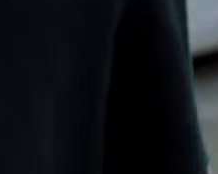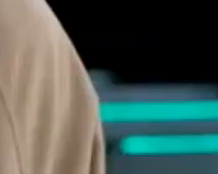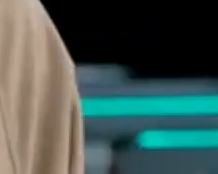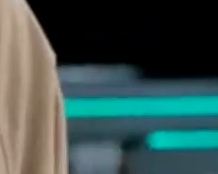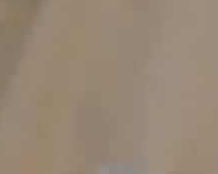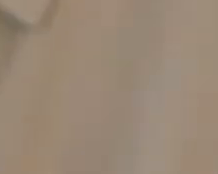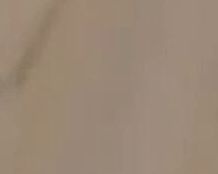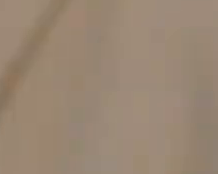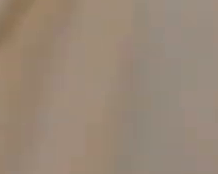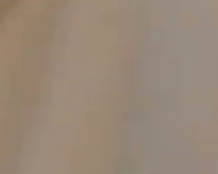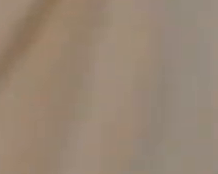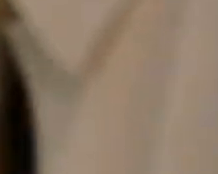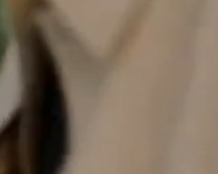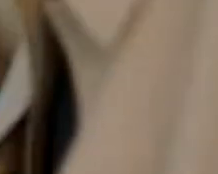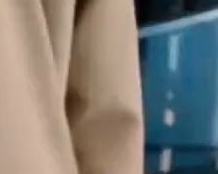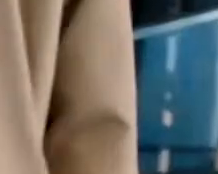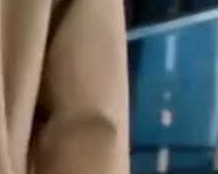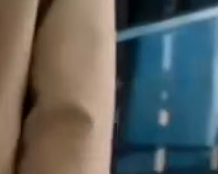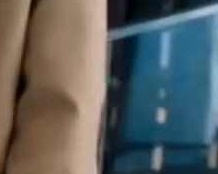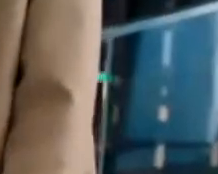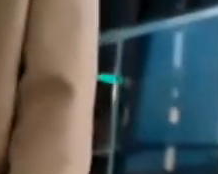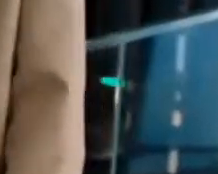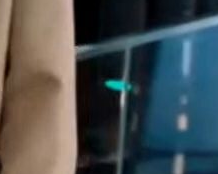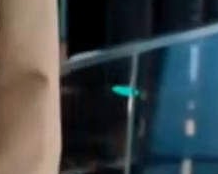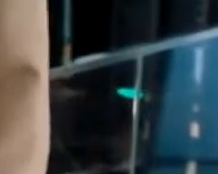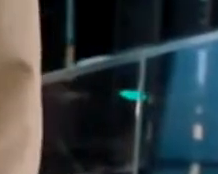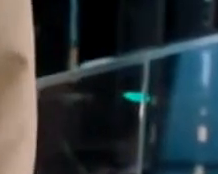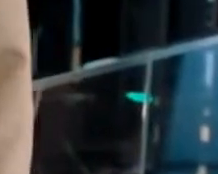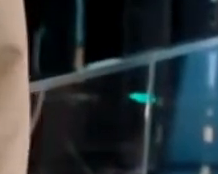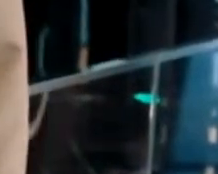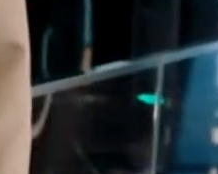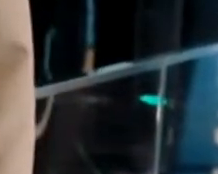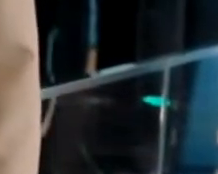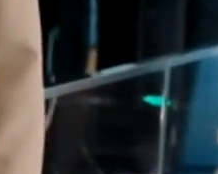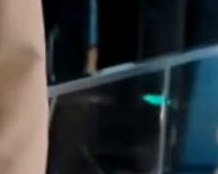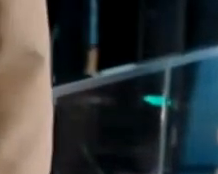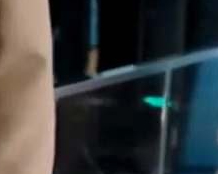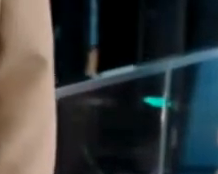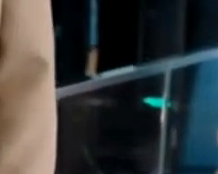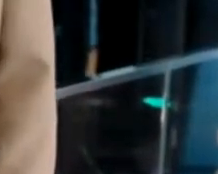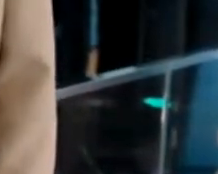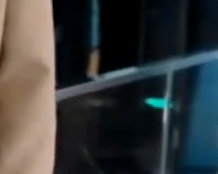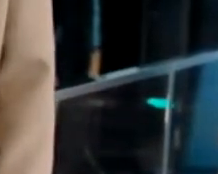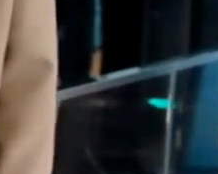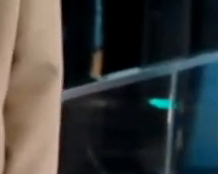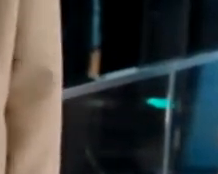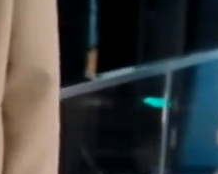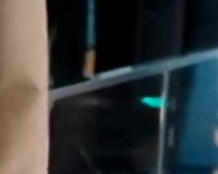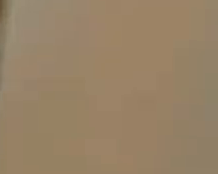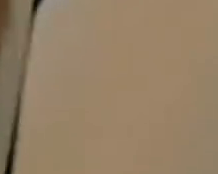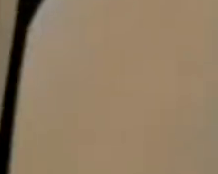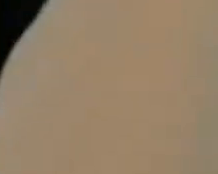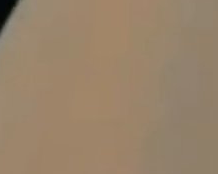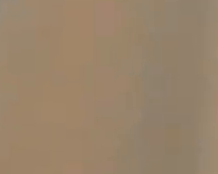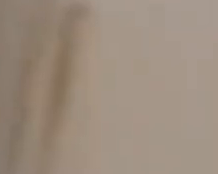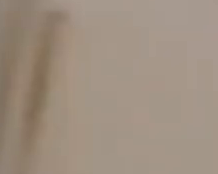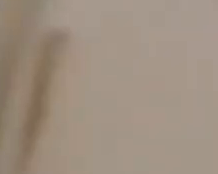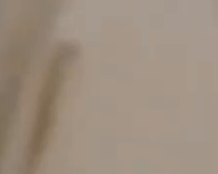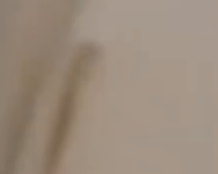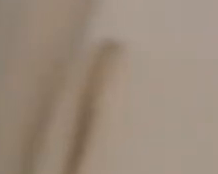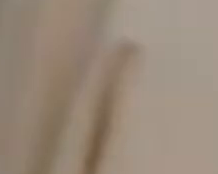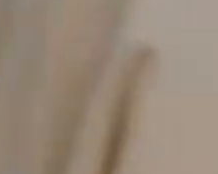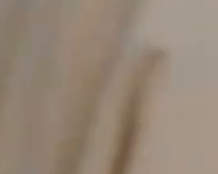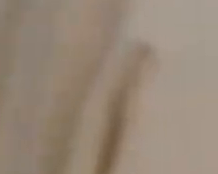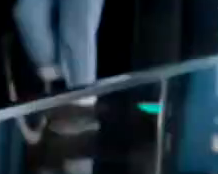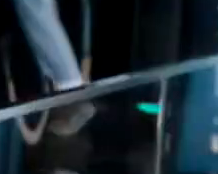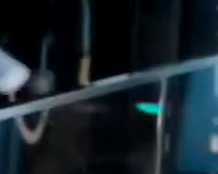that. Hey! Have you forgotten where we are right now? You can't hold my hand. I'm not allowed to hold my girlfriend's hand. Hey,